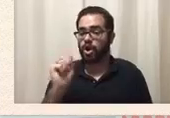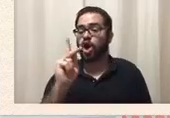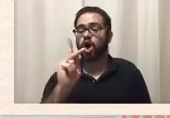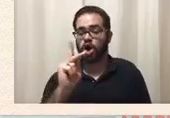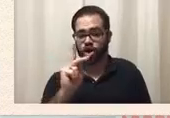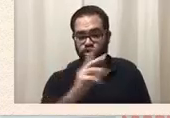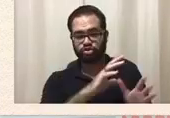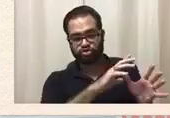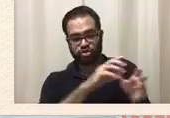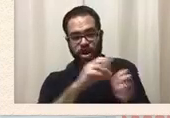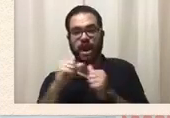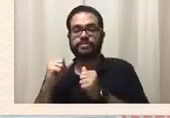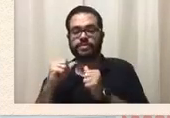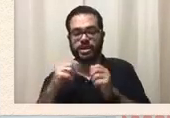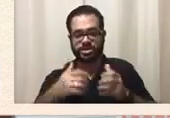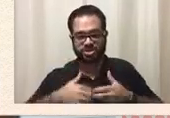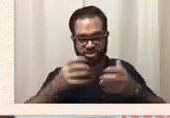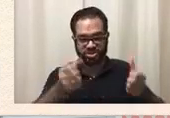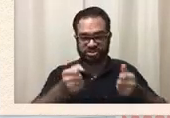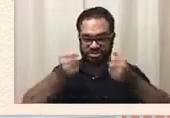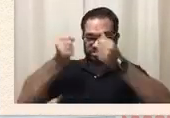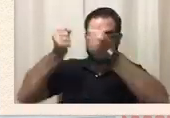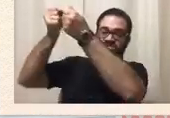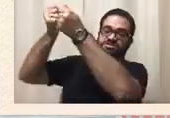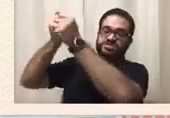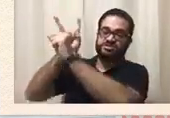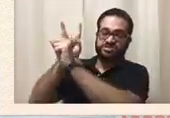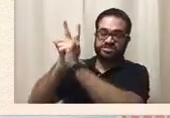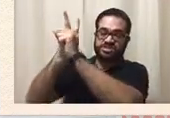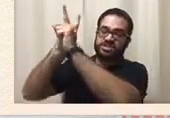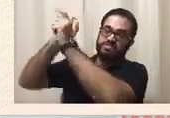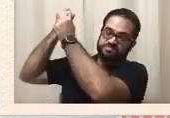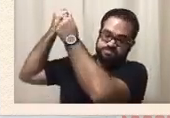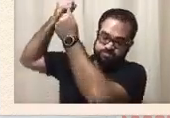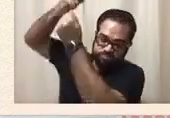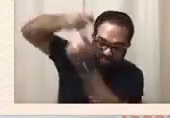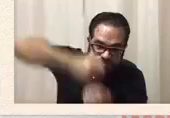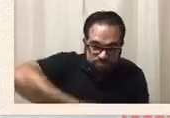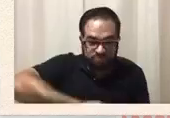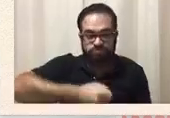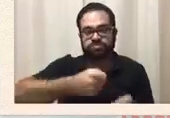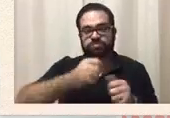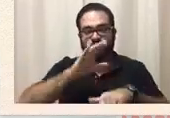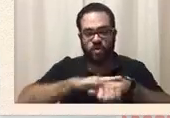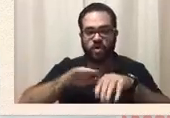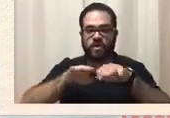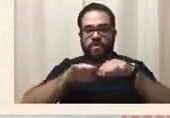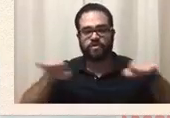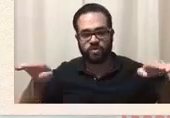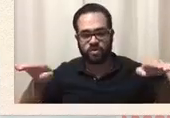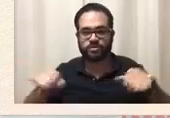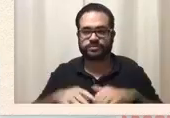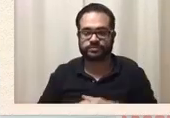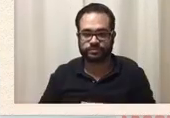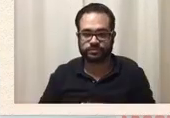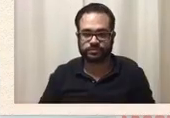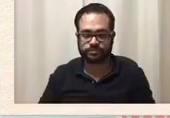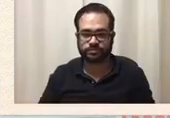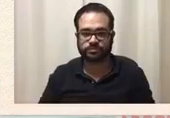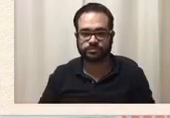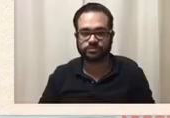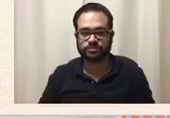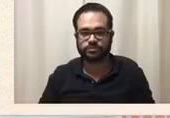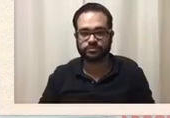into the air, and body slammed me hard onto the Indiana dirt. I landed